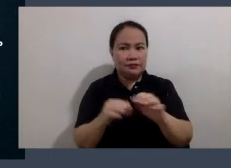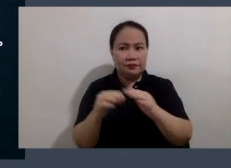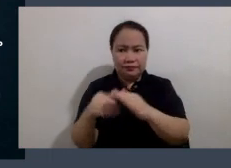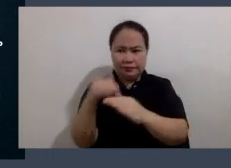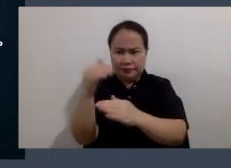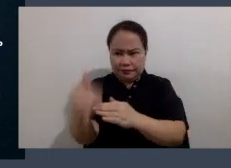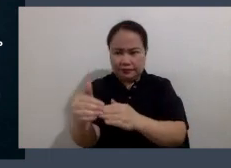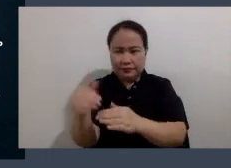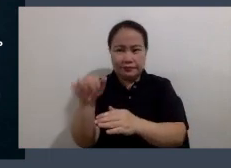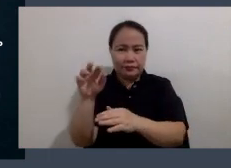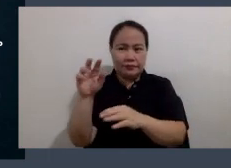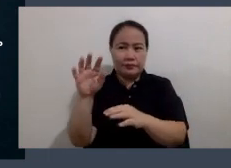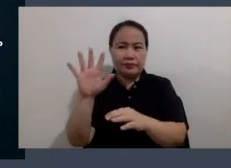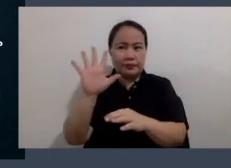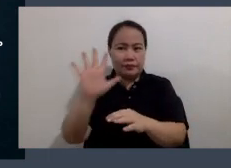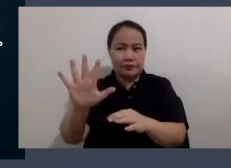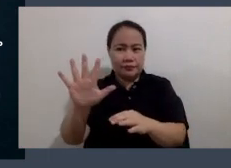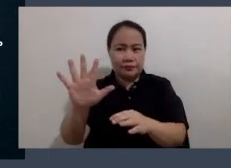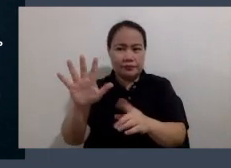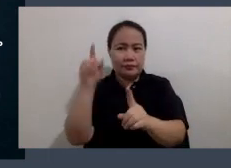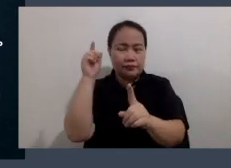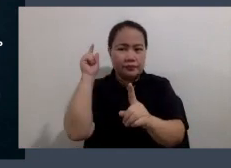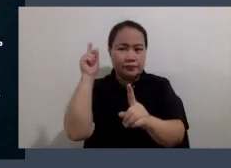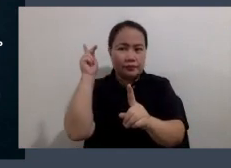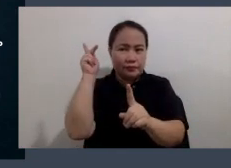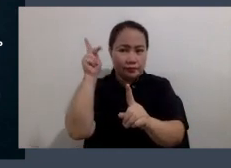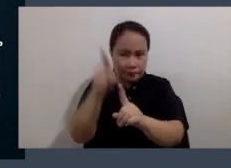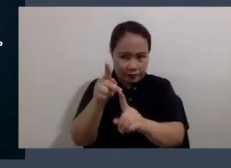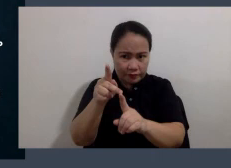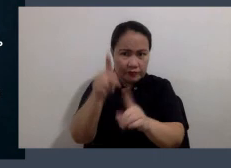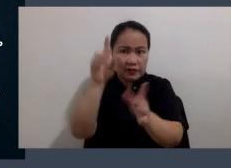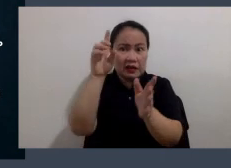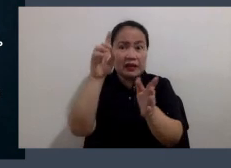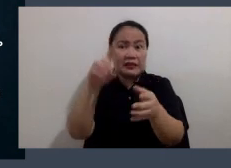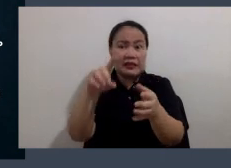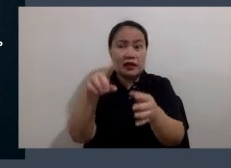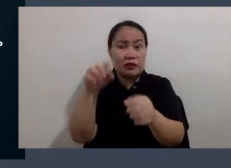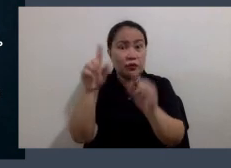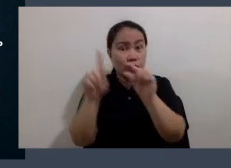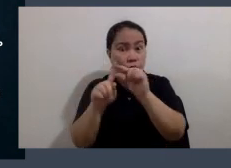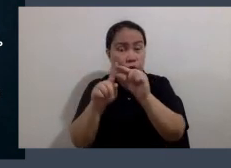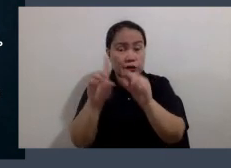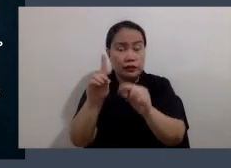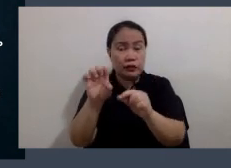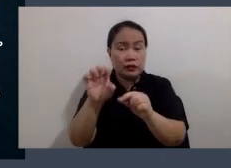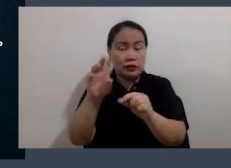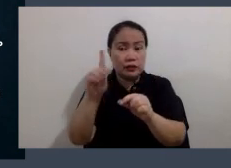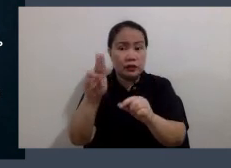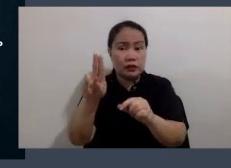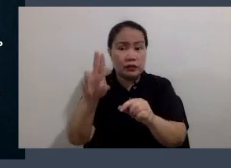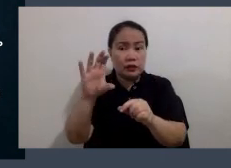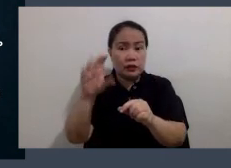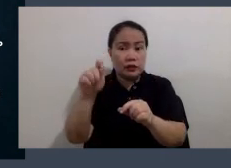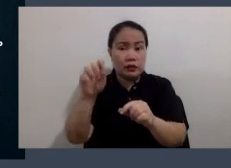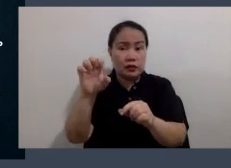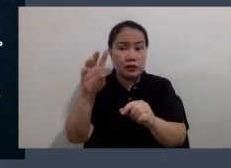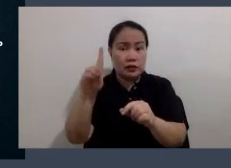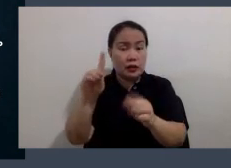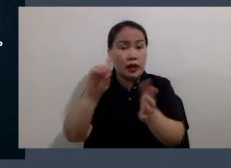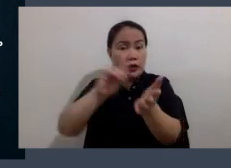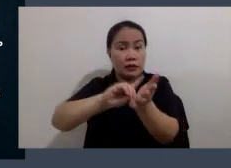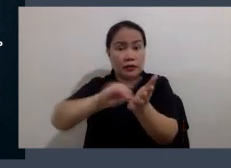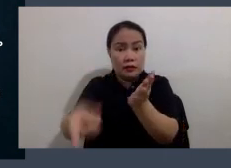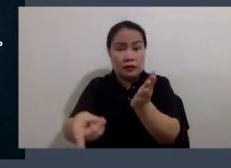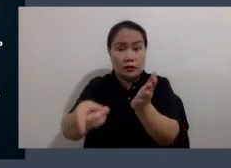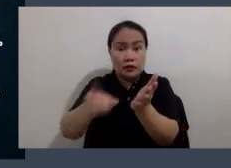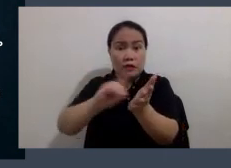negative. Next, 5 points are deducted from a student's score in a test. So, deducted means negative. Okay,